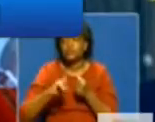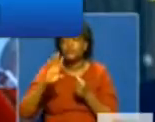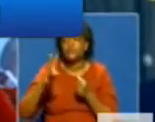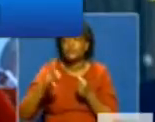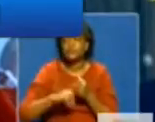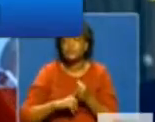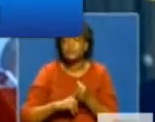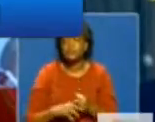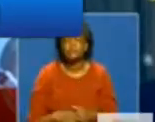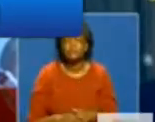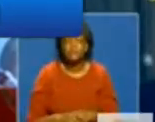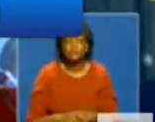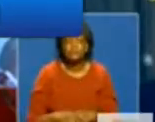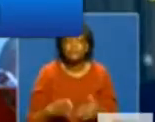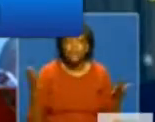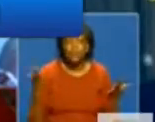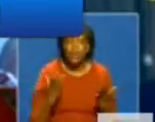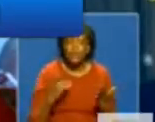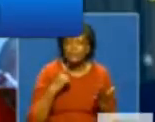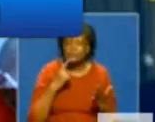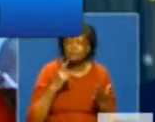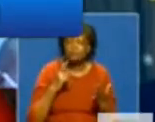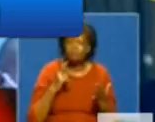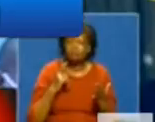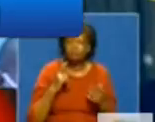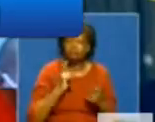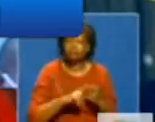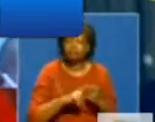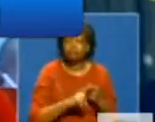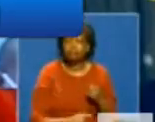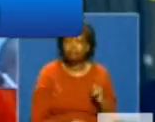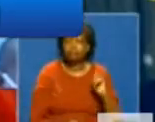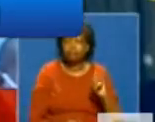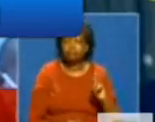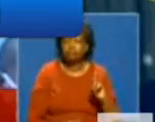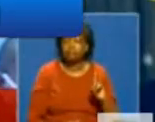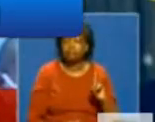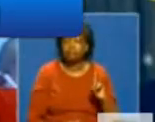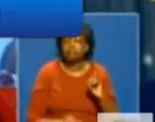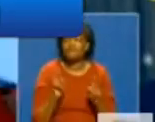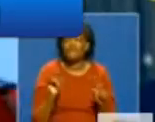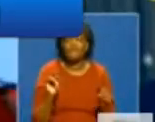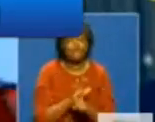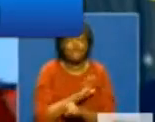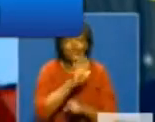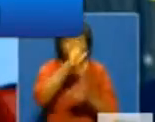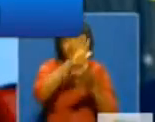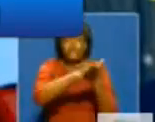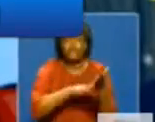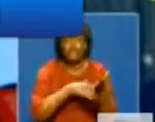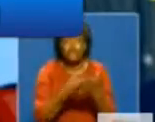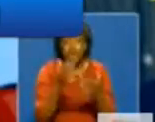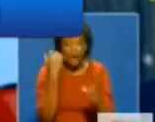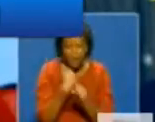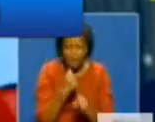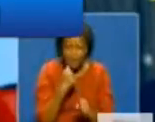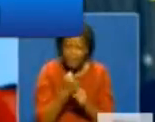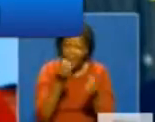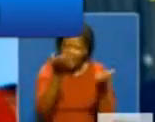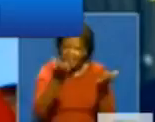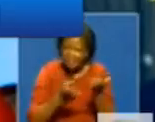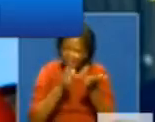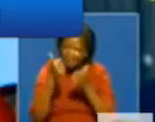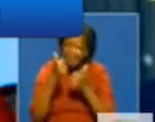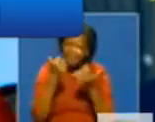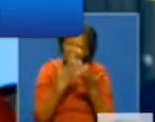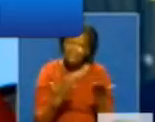2656, where he makes two important findings. One, that Article 257, it does not require anything else to enable